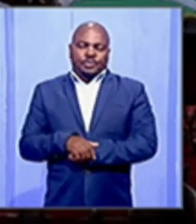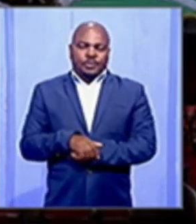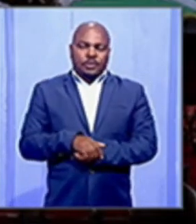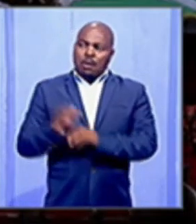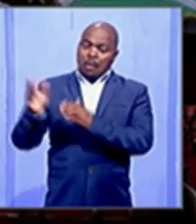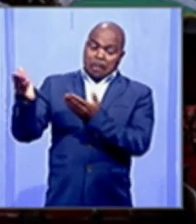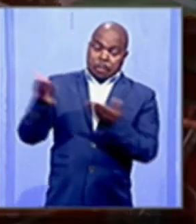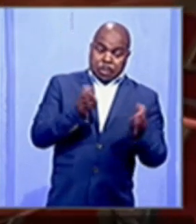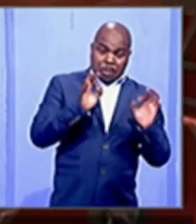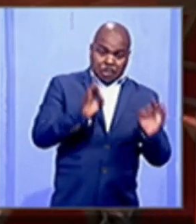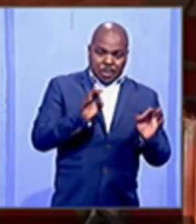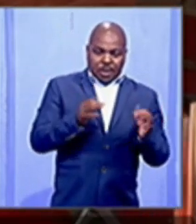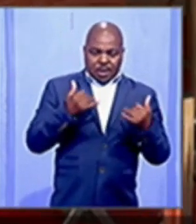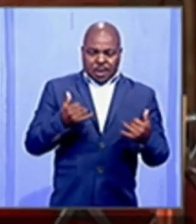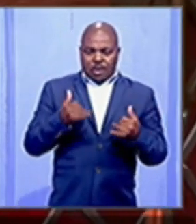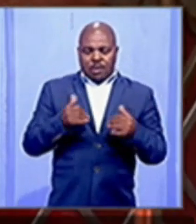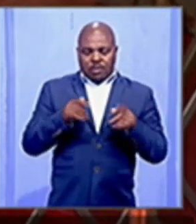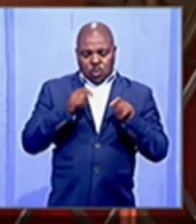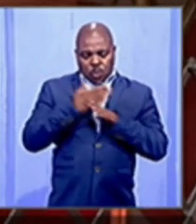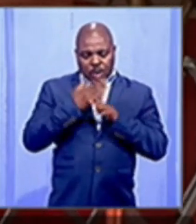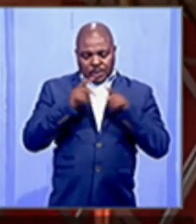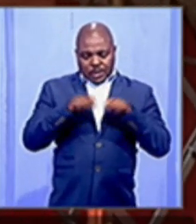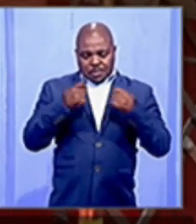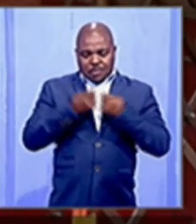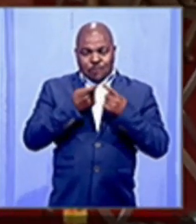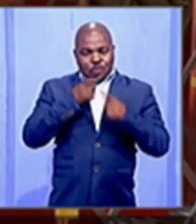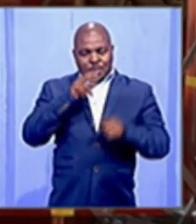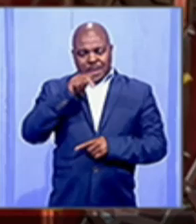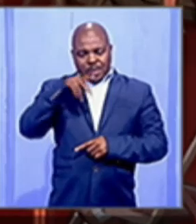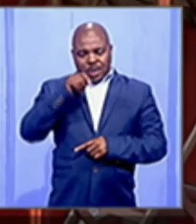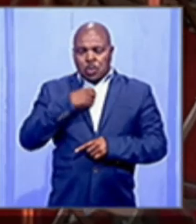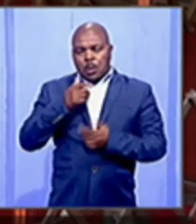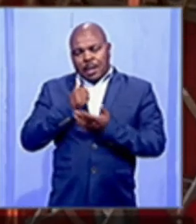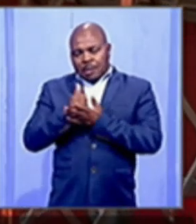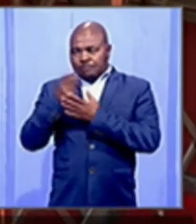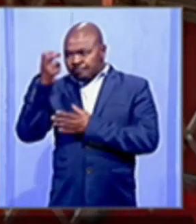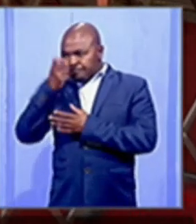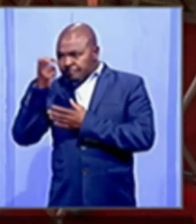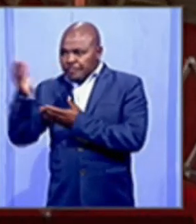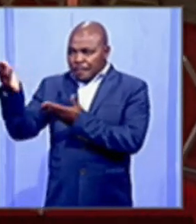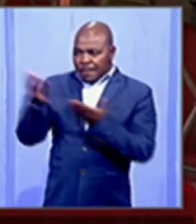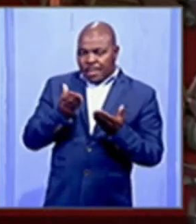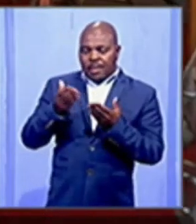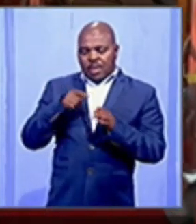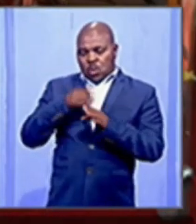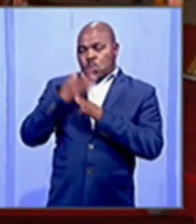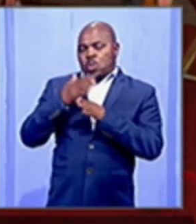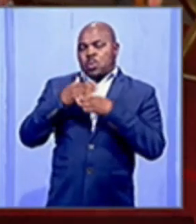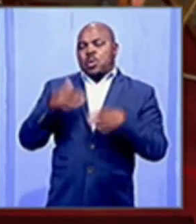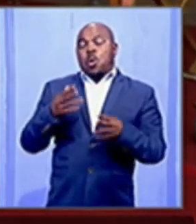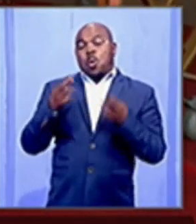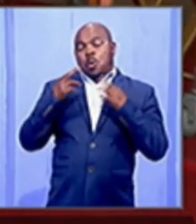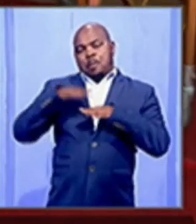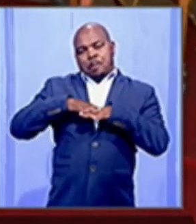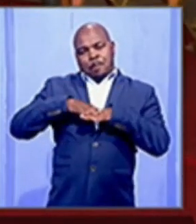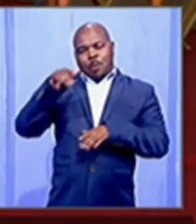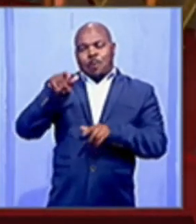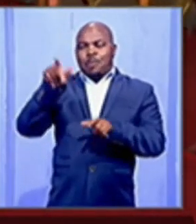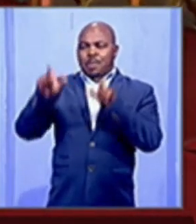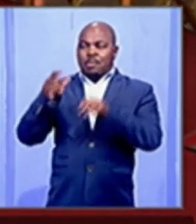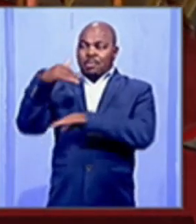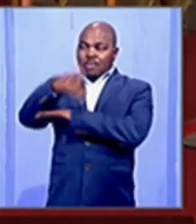setlhopha sa tiro sa batho ba ba timetseng sa NPA se nnile le karolo e kgolo mme se solofela go busa masaledi a mangwe a